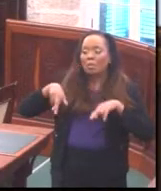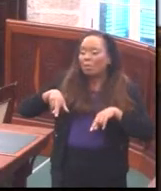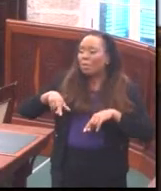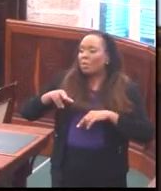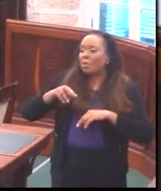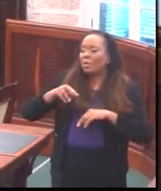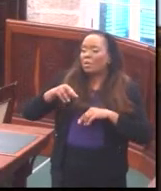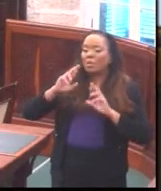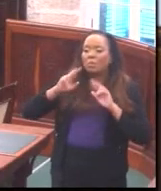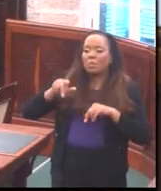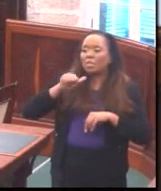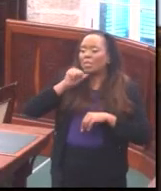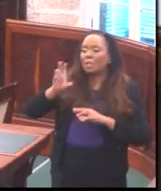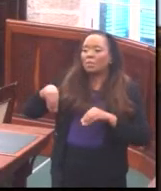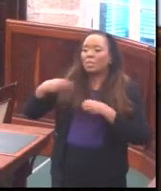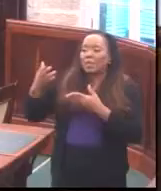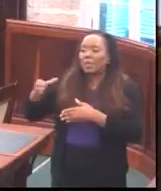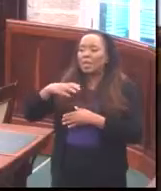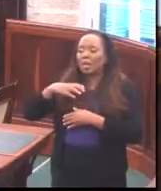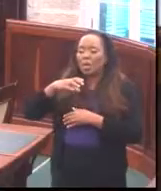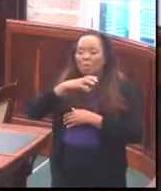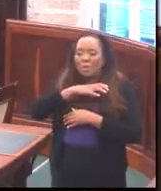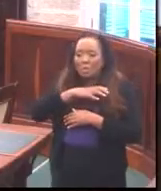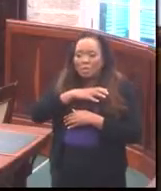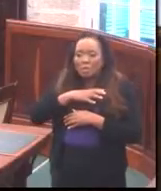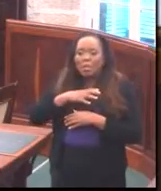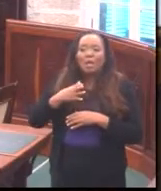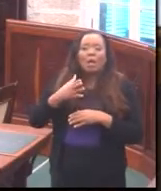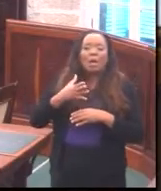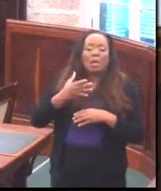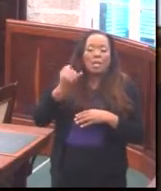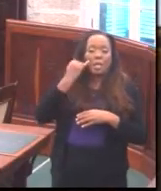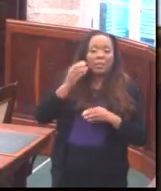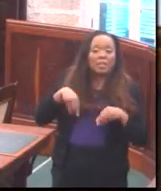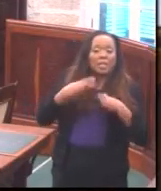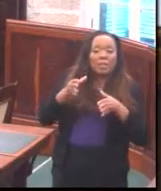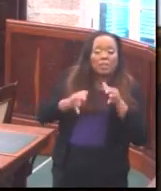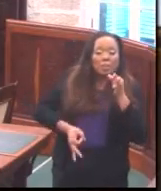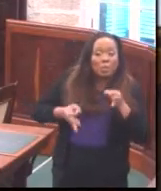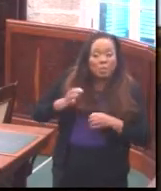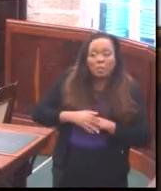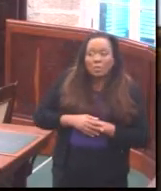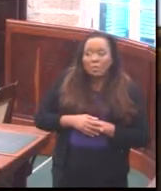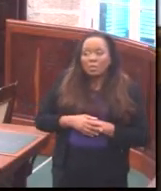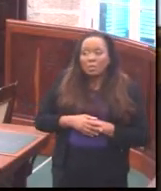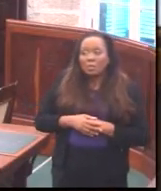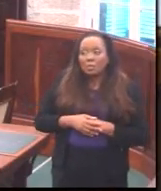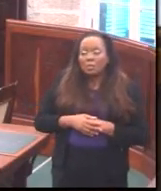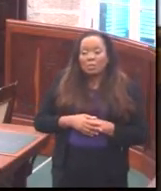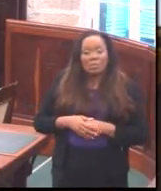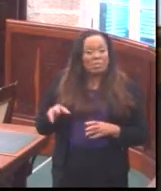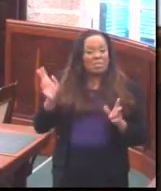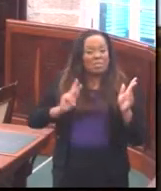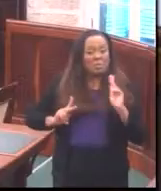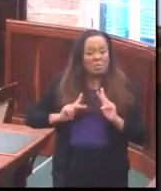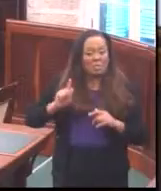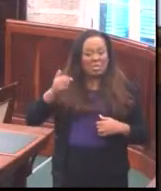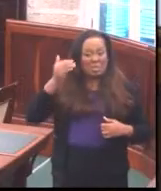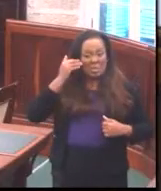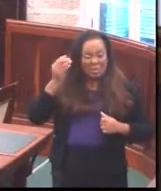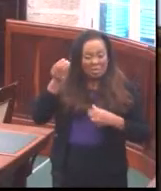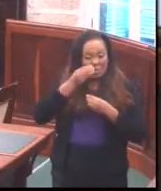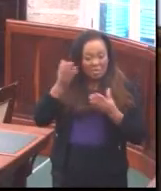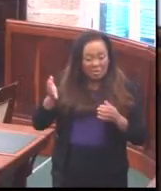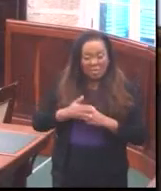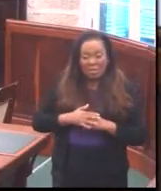to be said? Must not the public know what these amendments are about? Must the public now be left to believe that these amendments